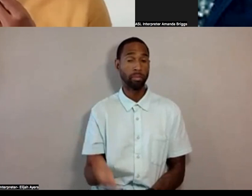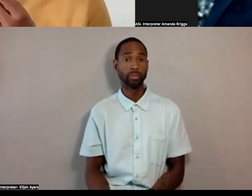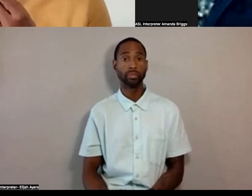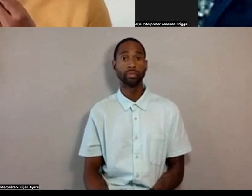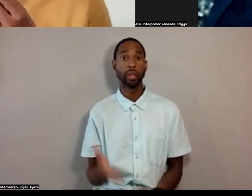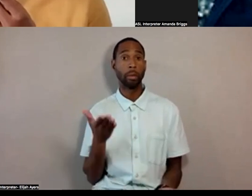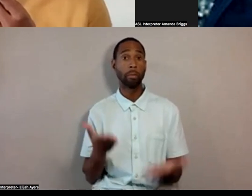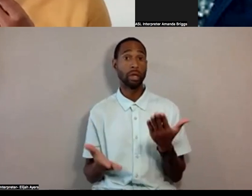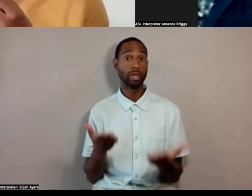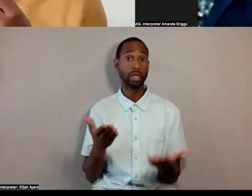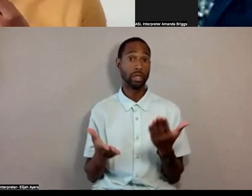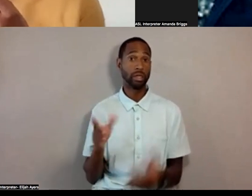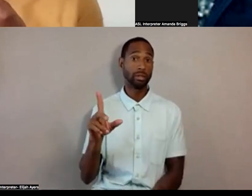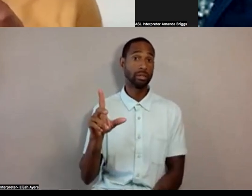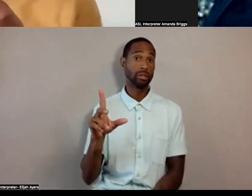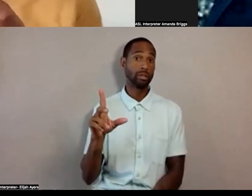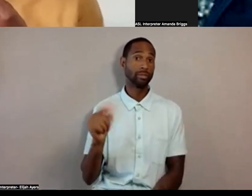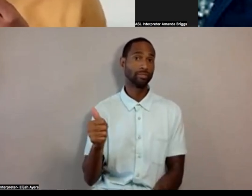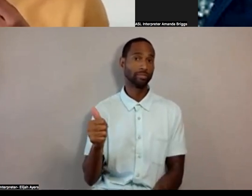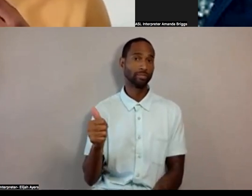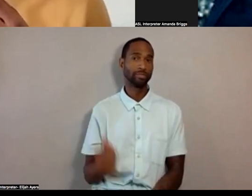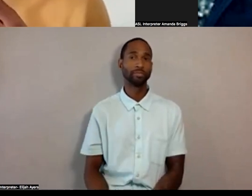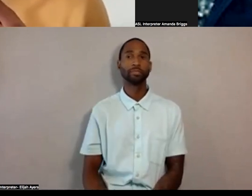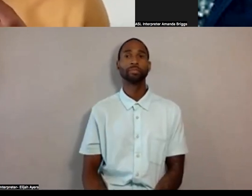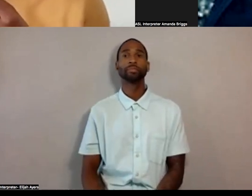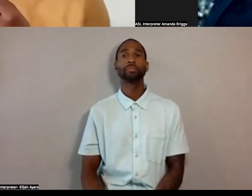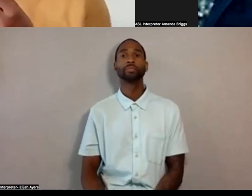Maybe? Okay. All right.